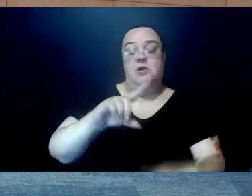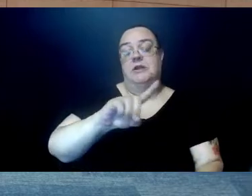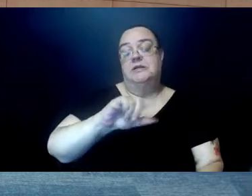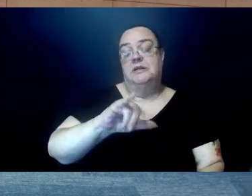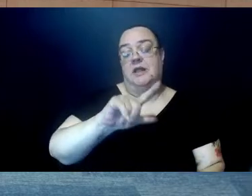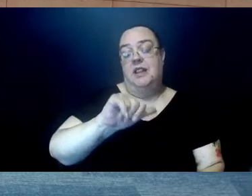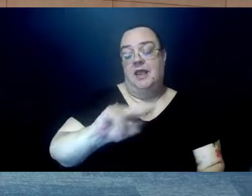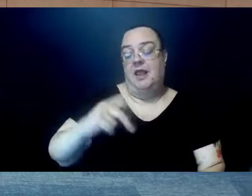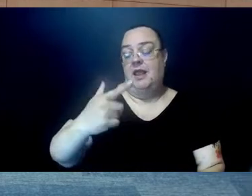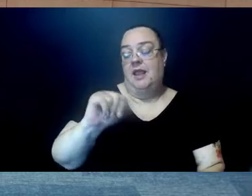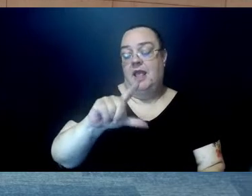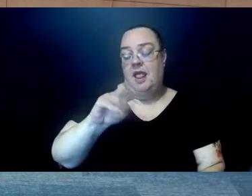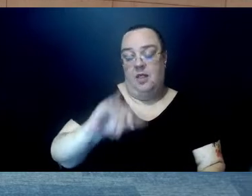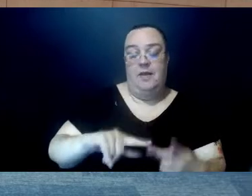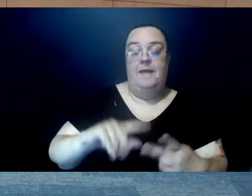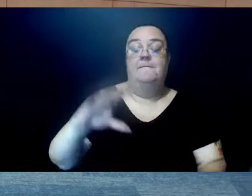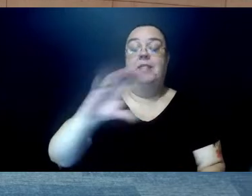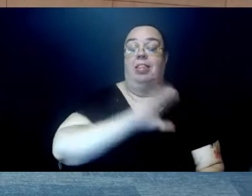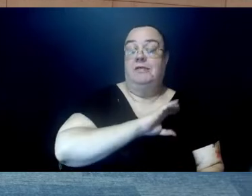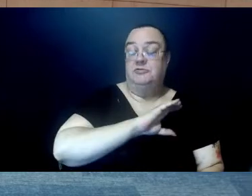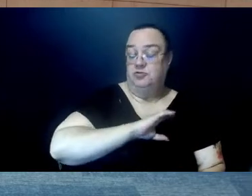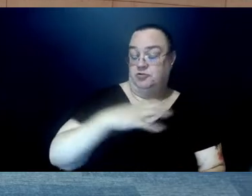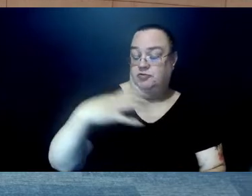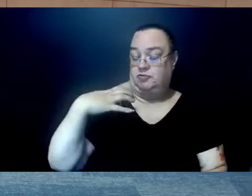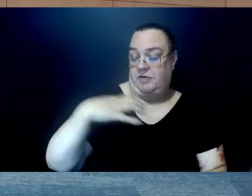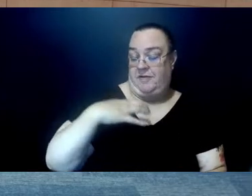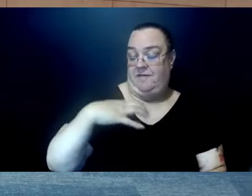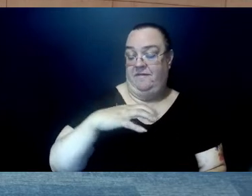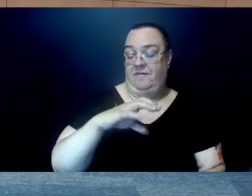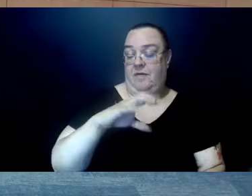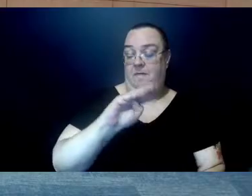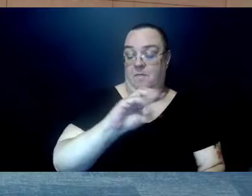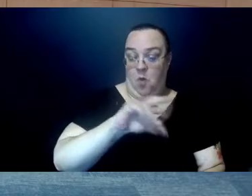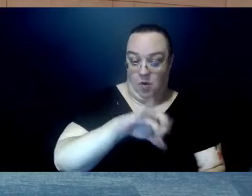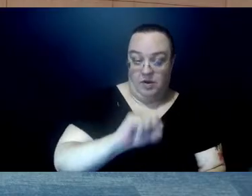Chief David Morris, Deputy Chief